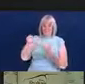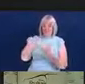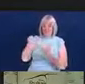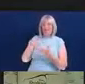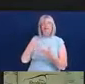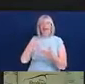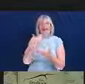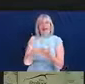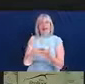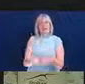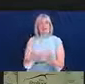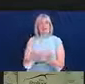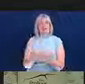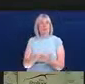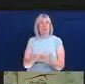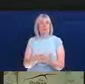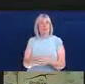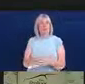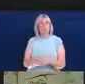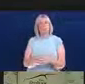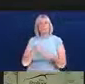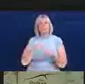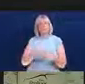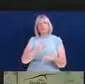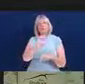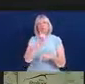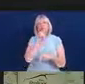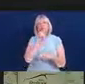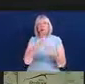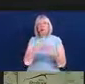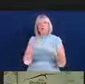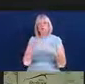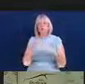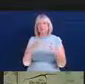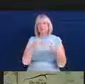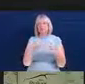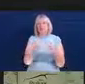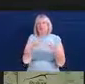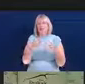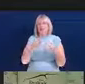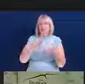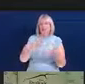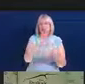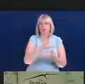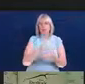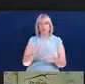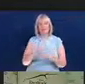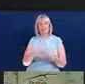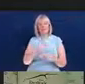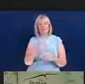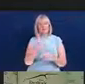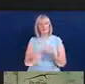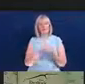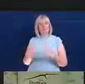how much funding you get. So if you are self-employed, for example, all your funding will be completely fully funded,